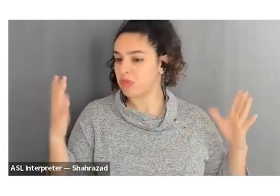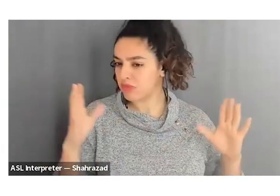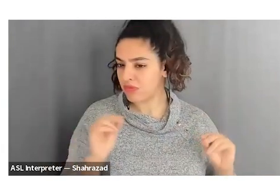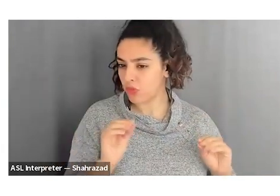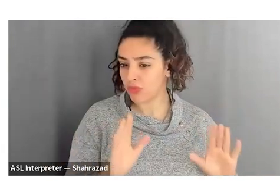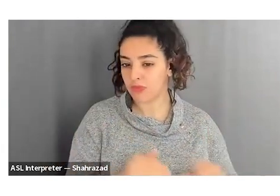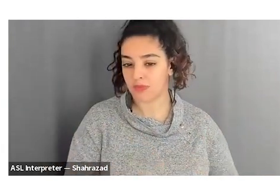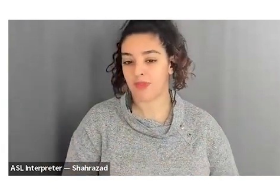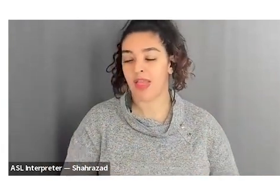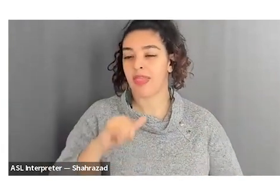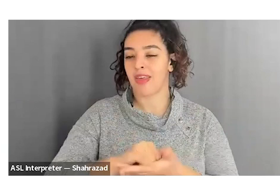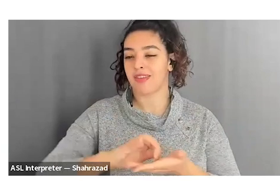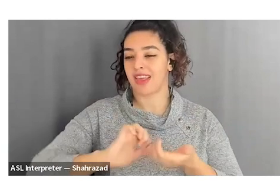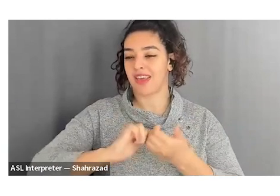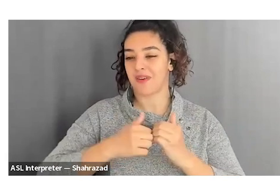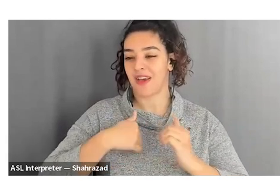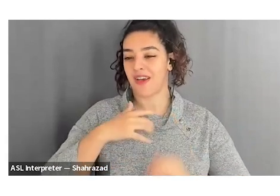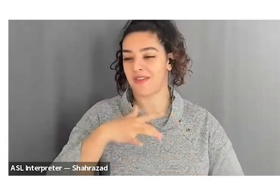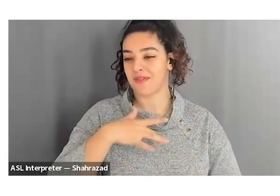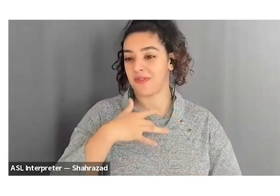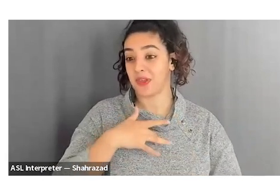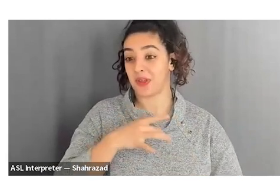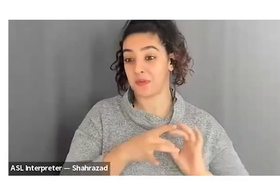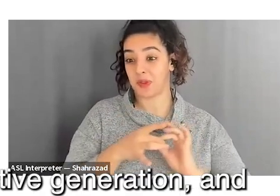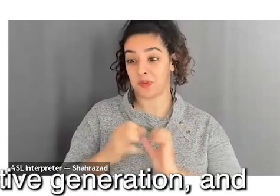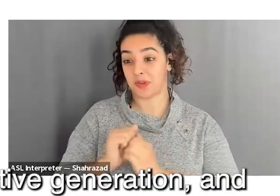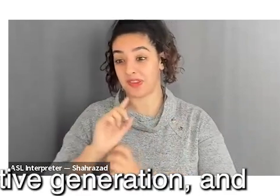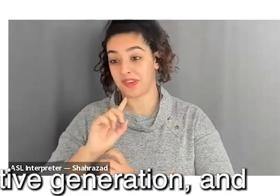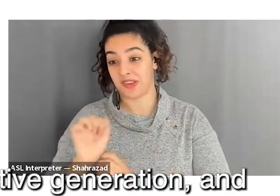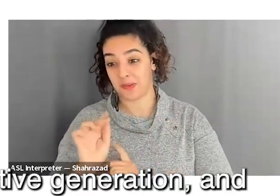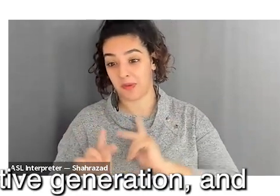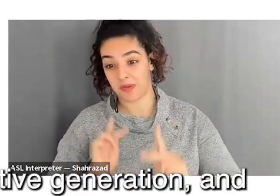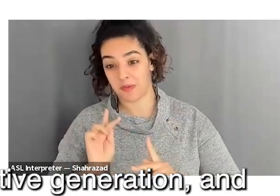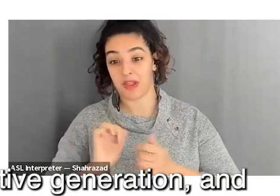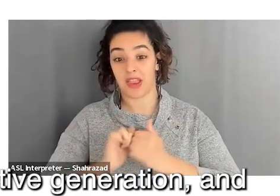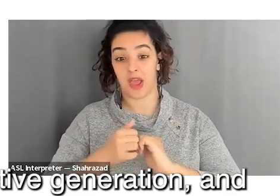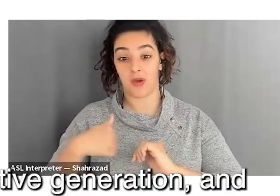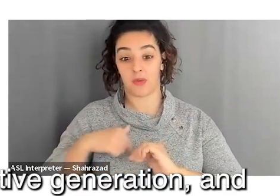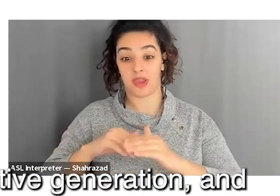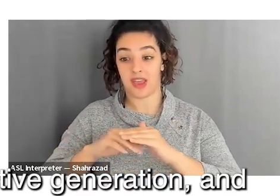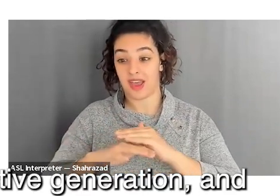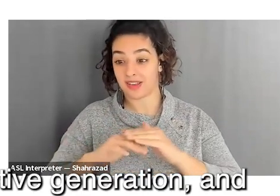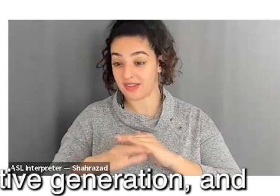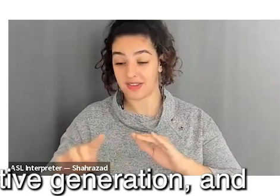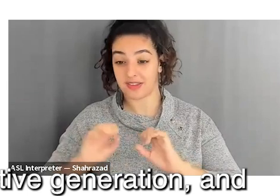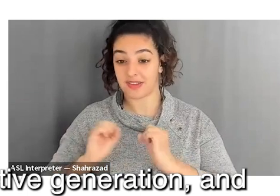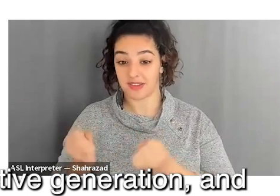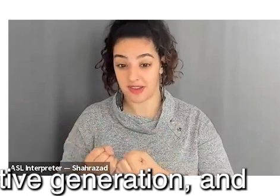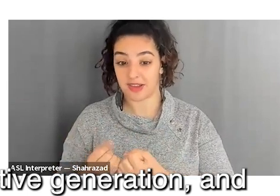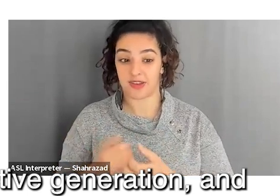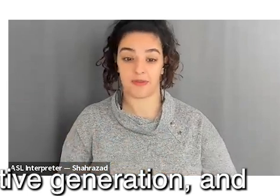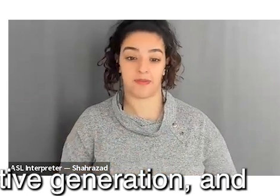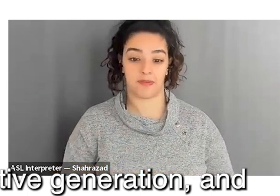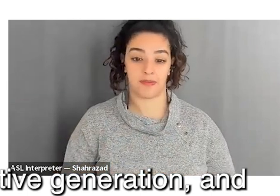exactly about disabled people, about who we are, and about access intimacy and the power of access intimacy. Next slide,